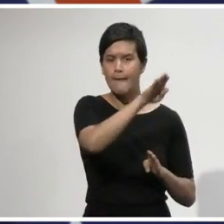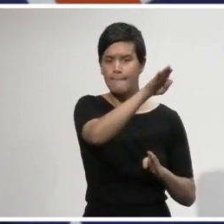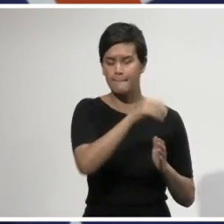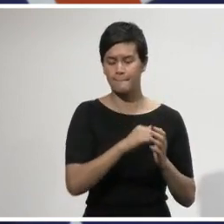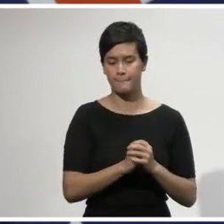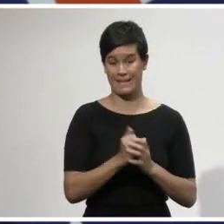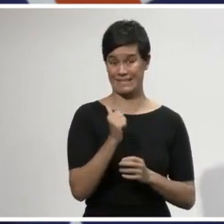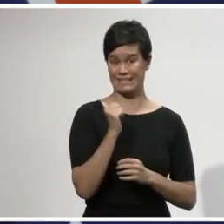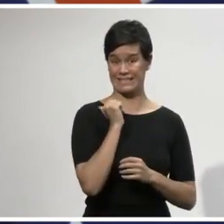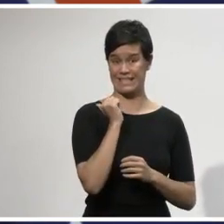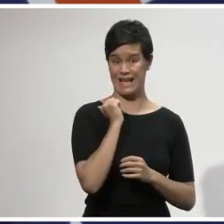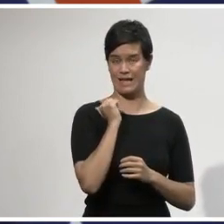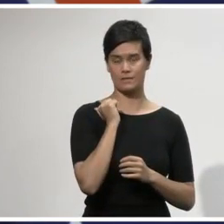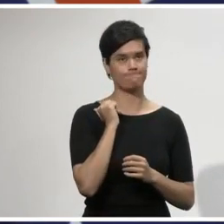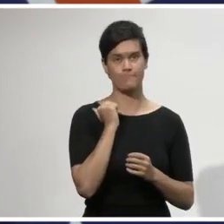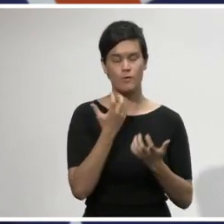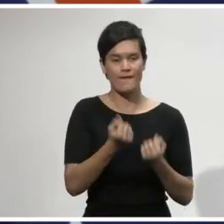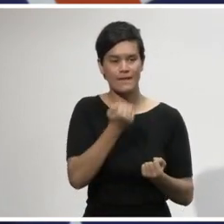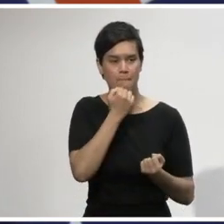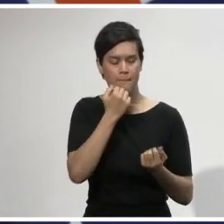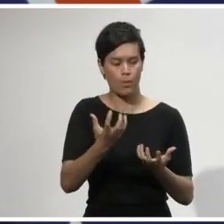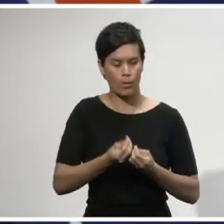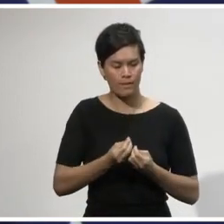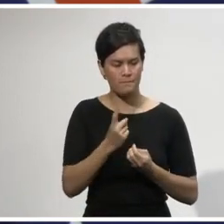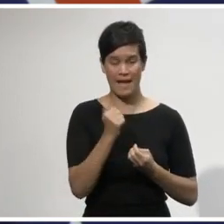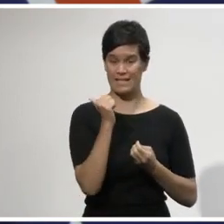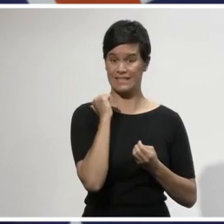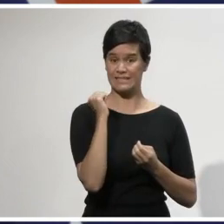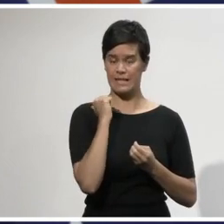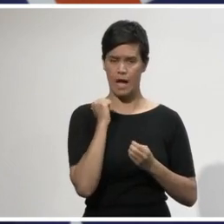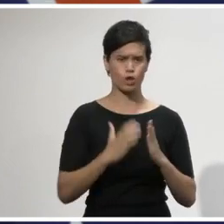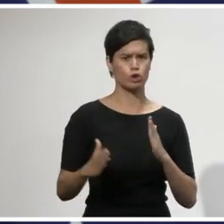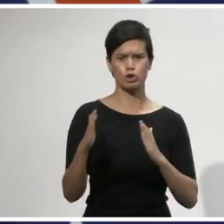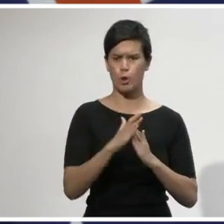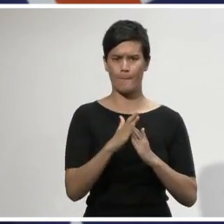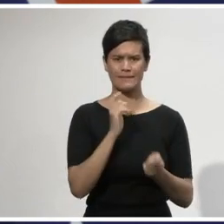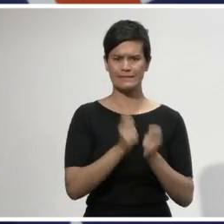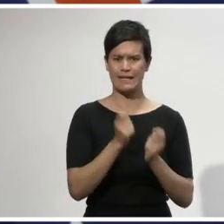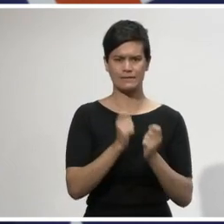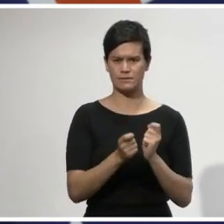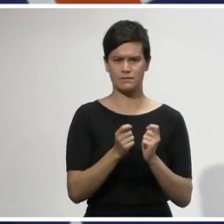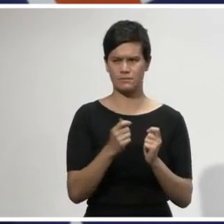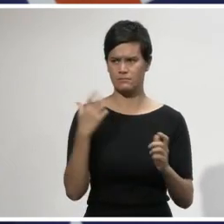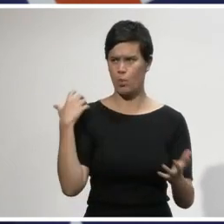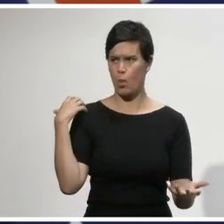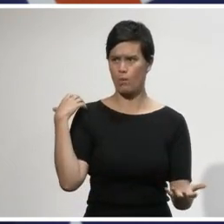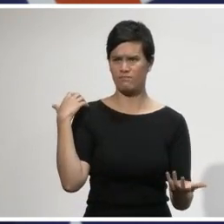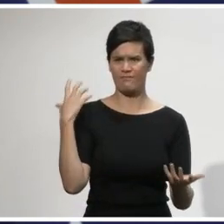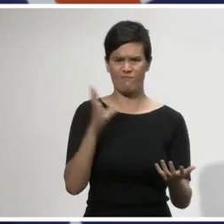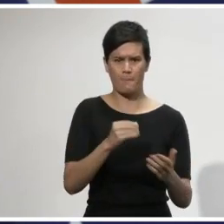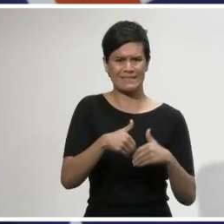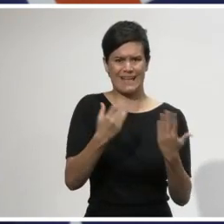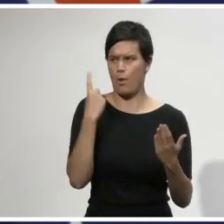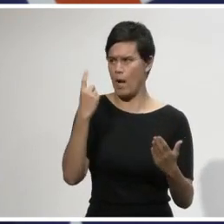the exact figure with me today, showed that yesterday we had the highest number of tests performed to date.